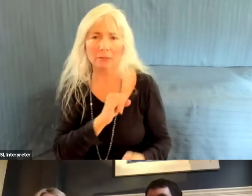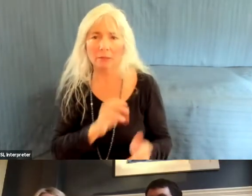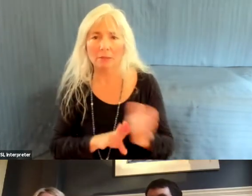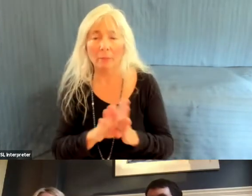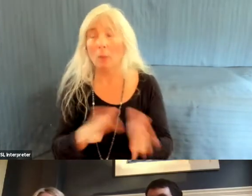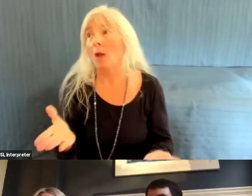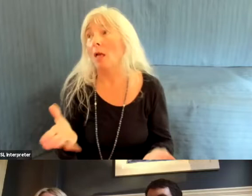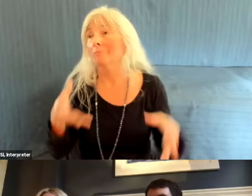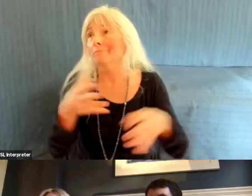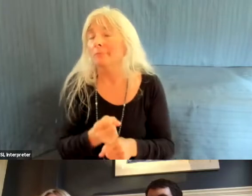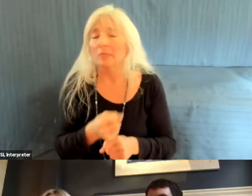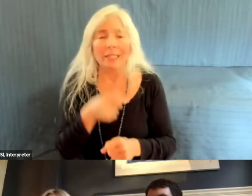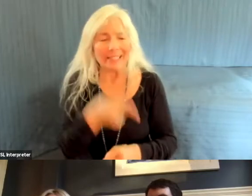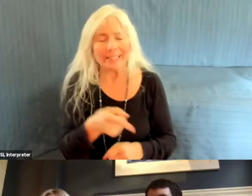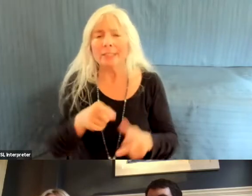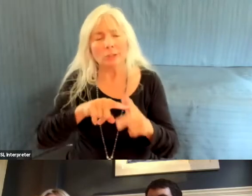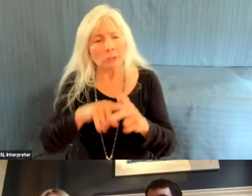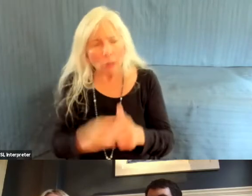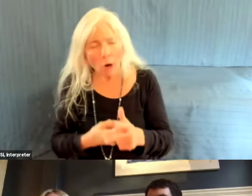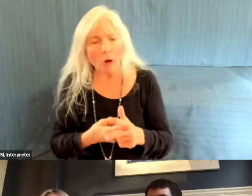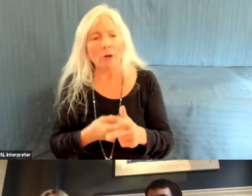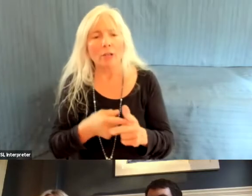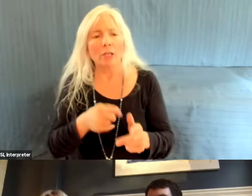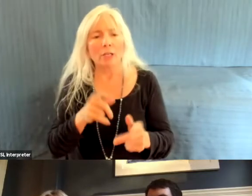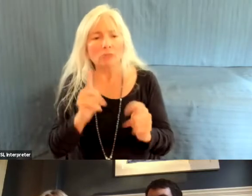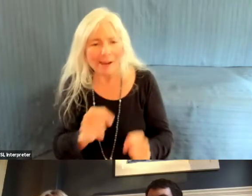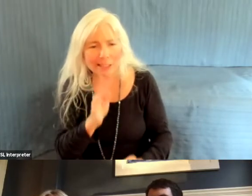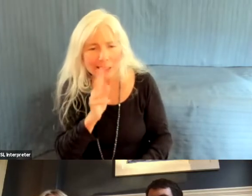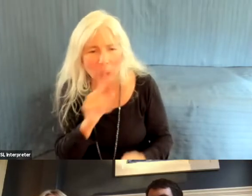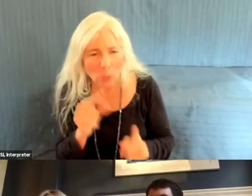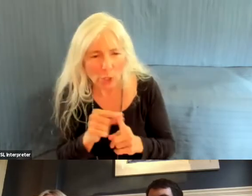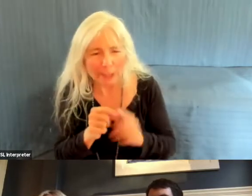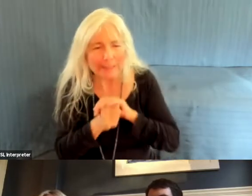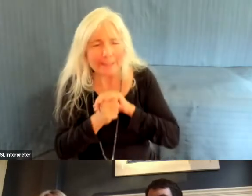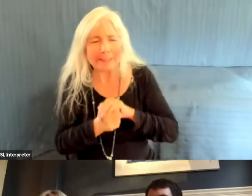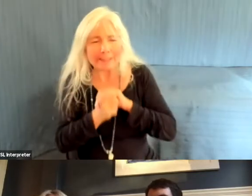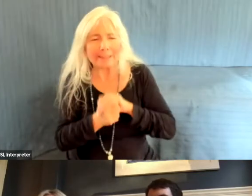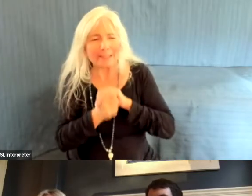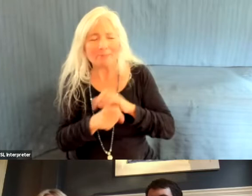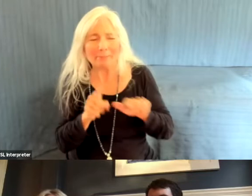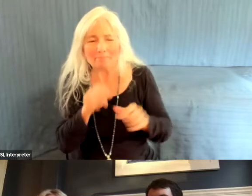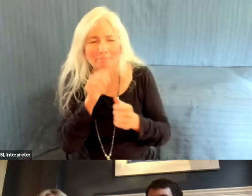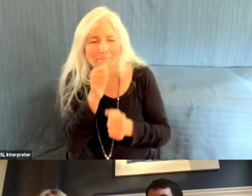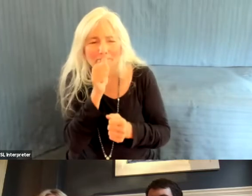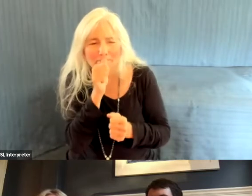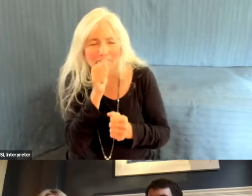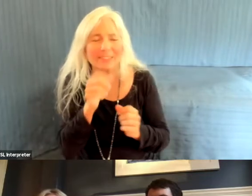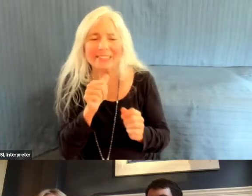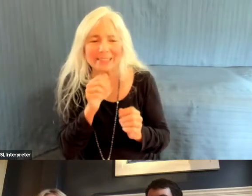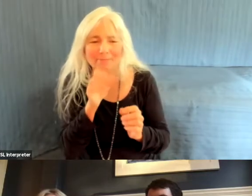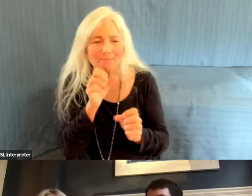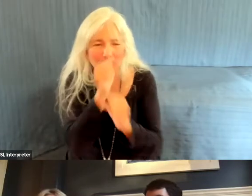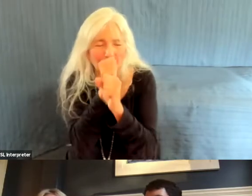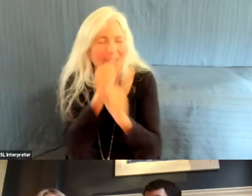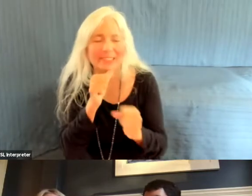nutshell, he started trying words, but then kind of clammed up and wasn't speaking too much